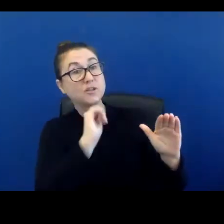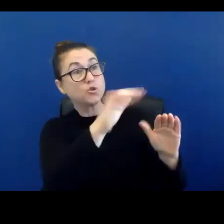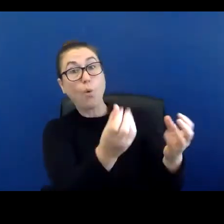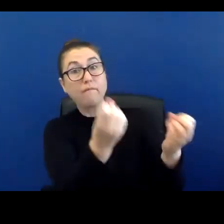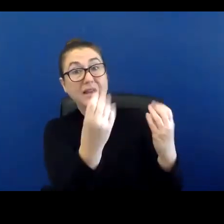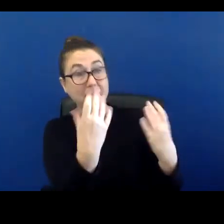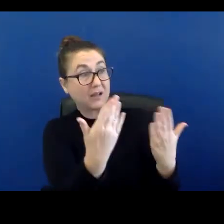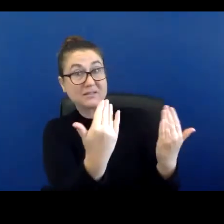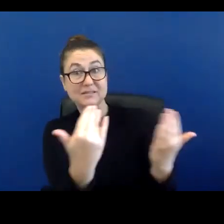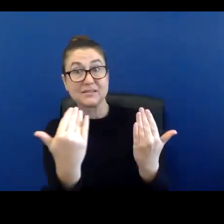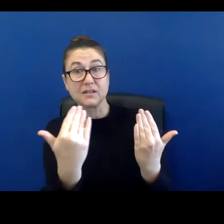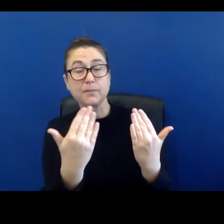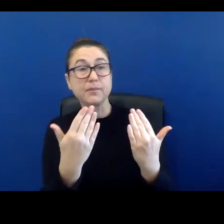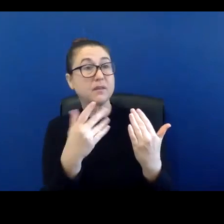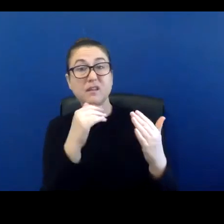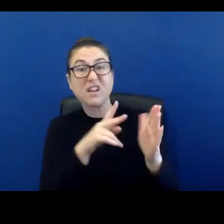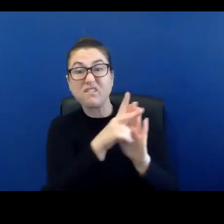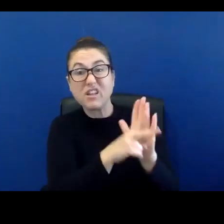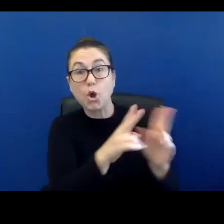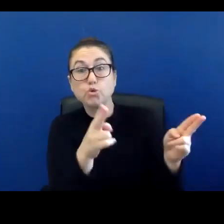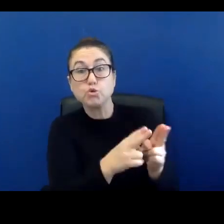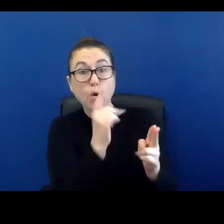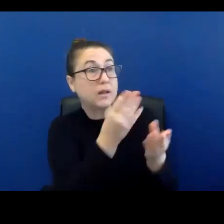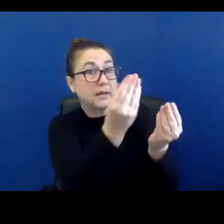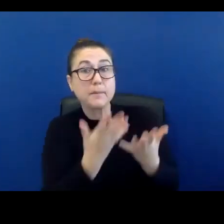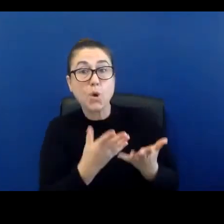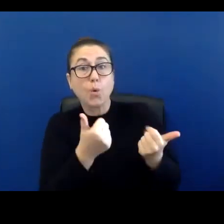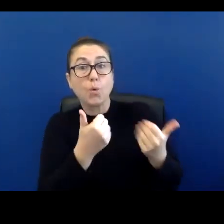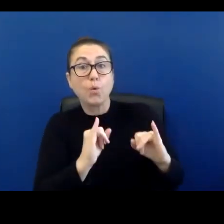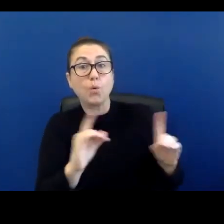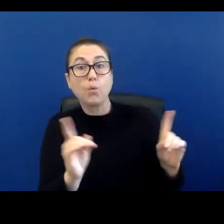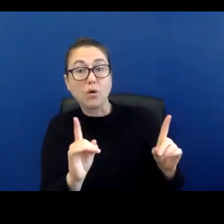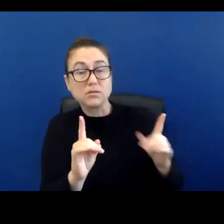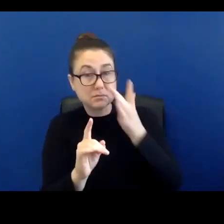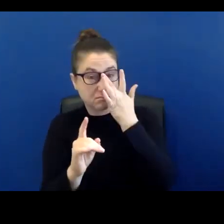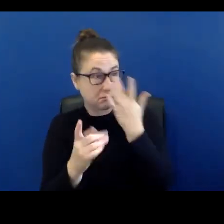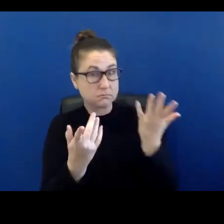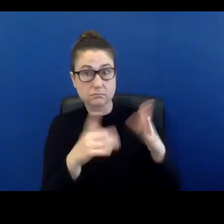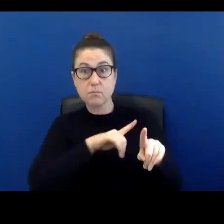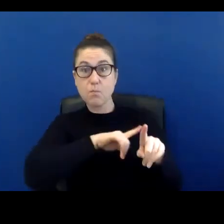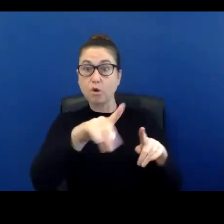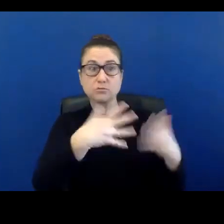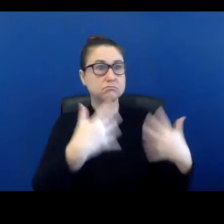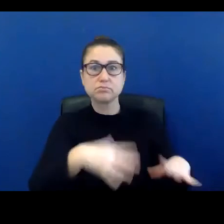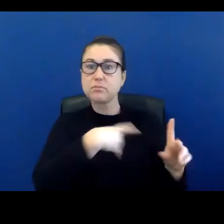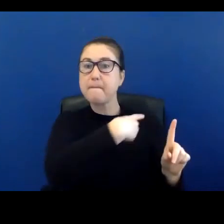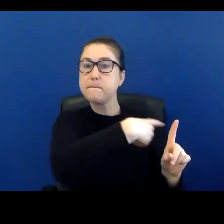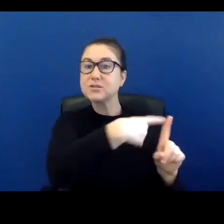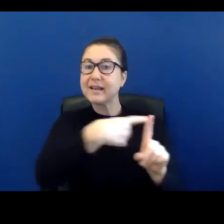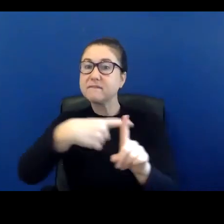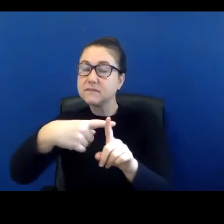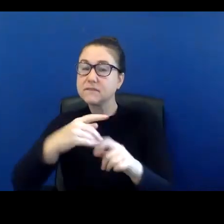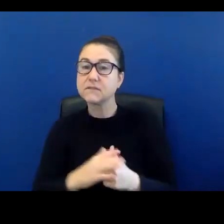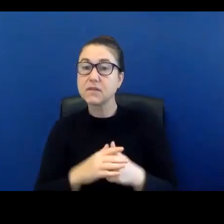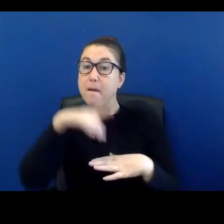feedback through short videos, and their feedback has been really positive. People have talked about